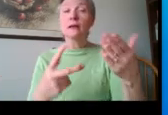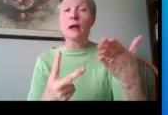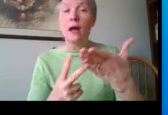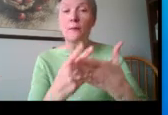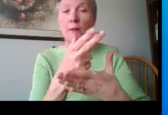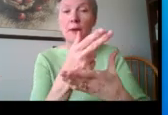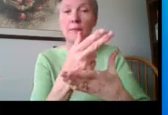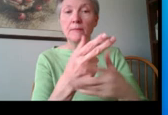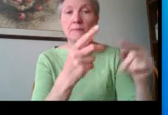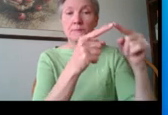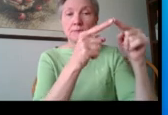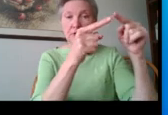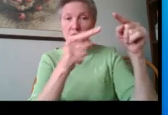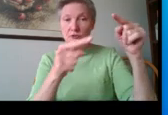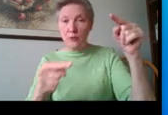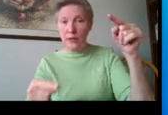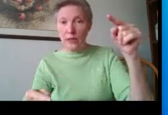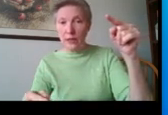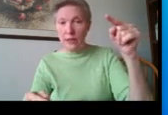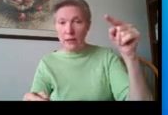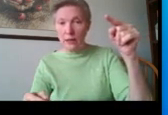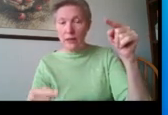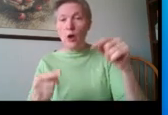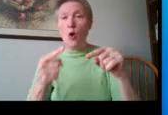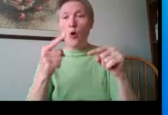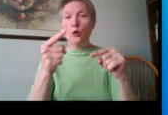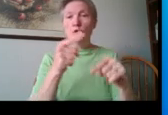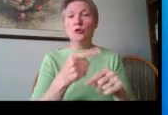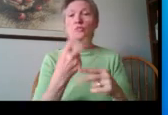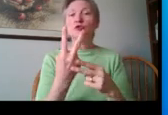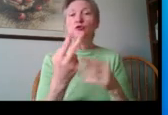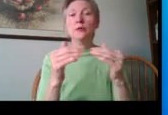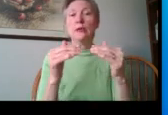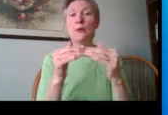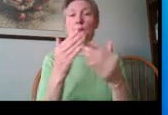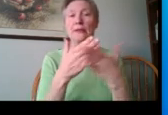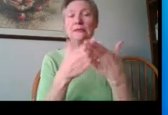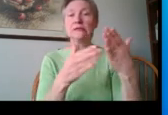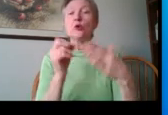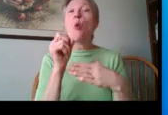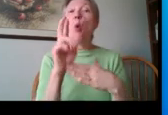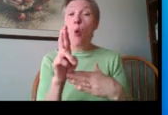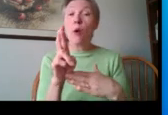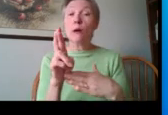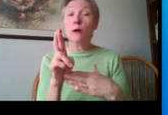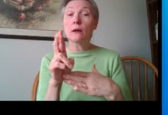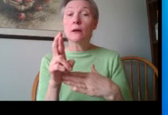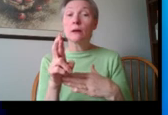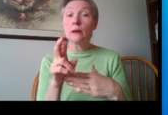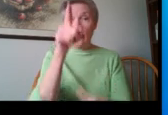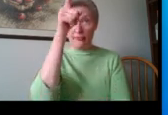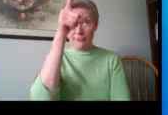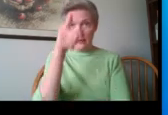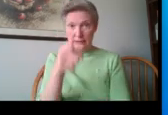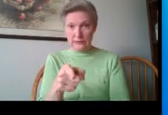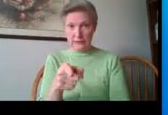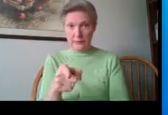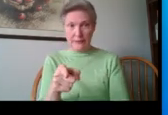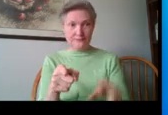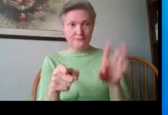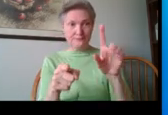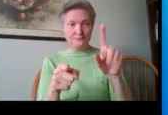way and get 2 equal pieces, or I could cut it this way and get 2